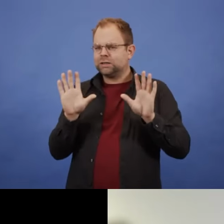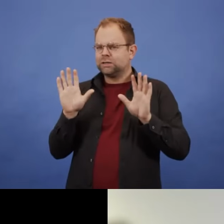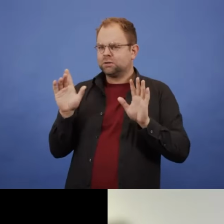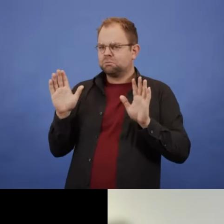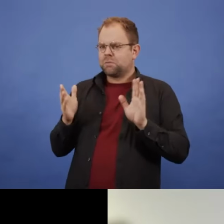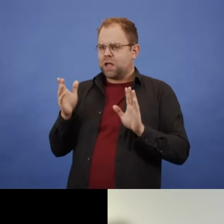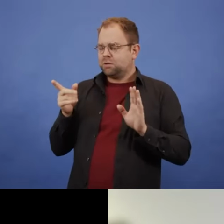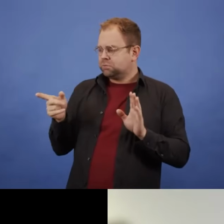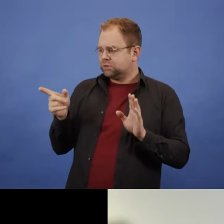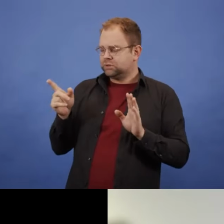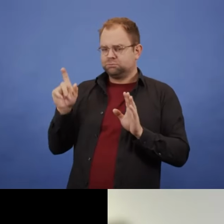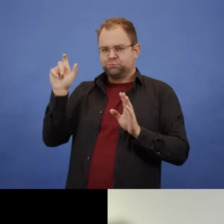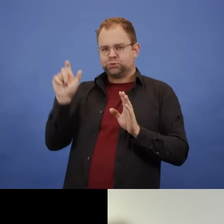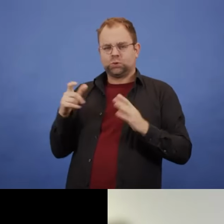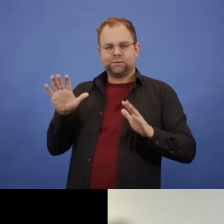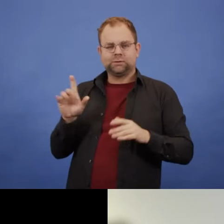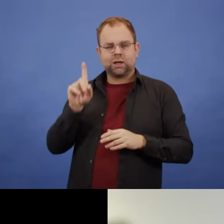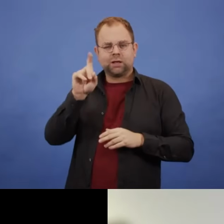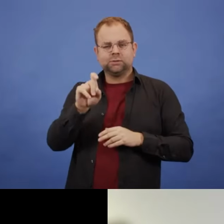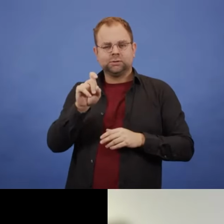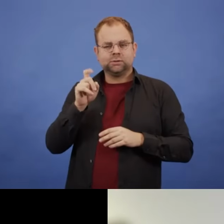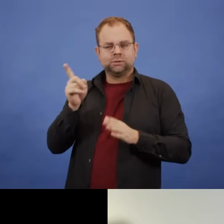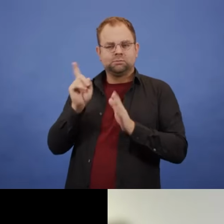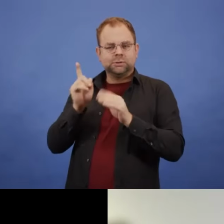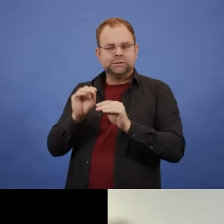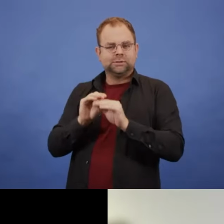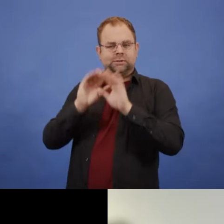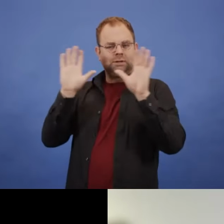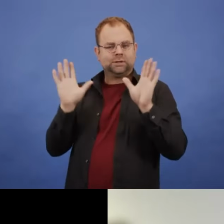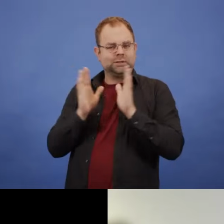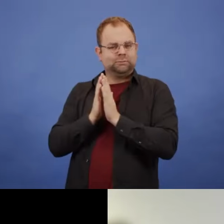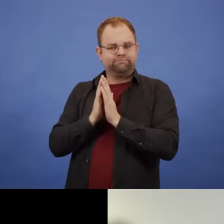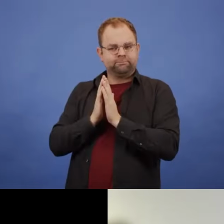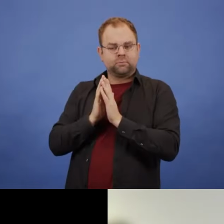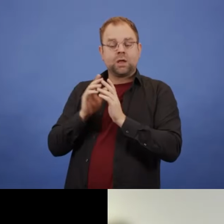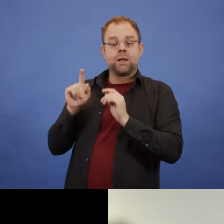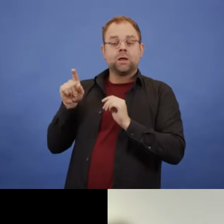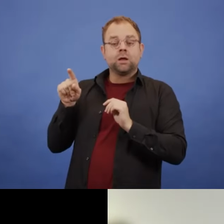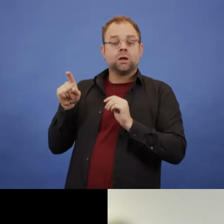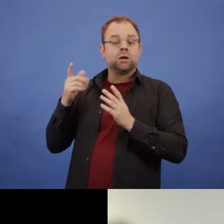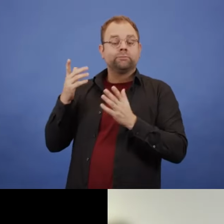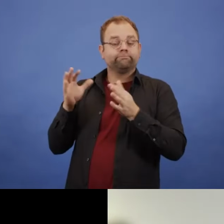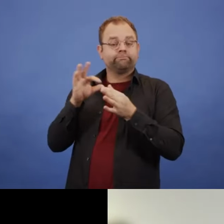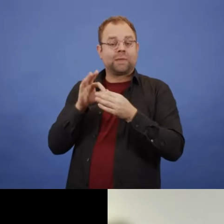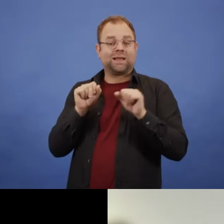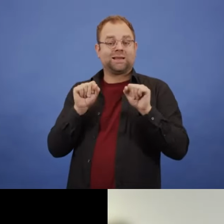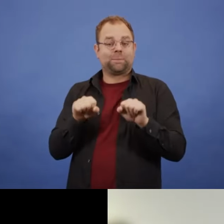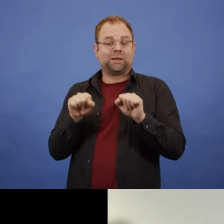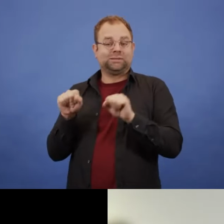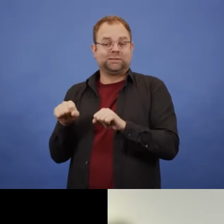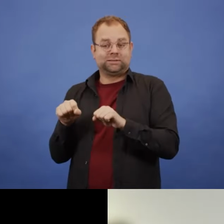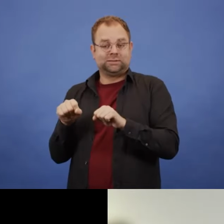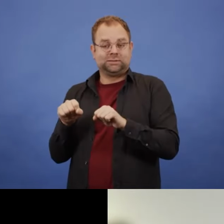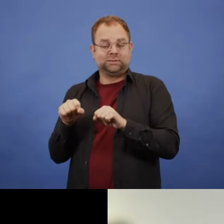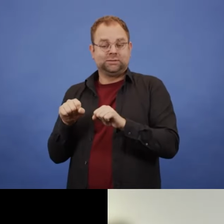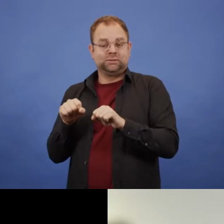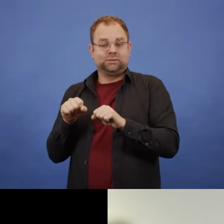of accelerating asylum claims, where people are required to fill the